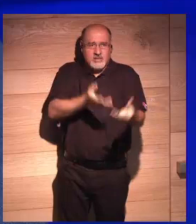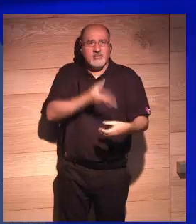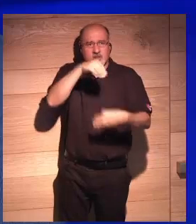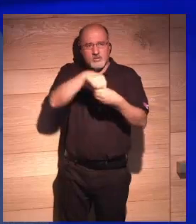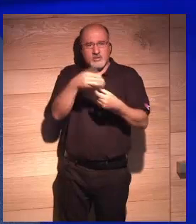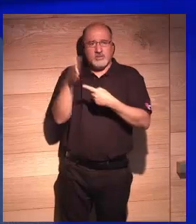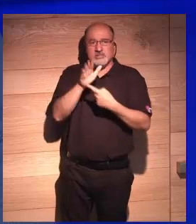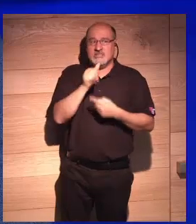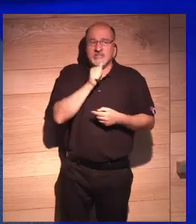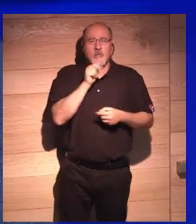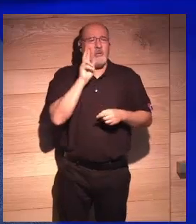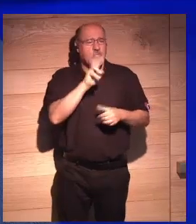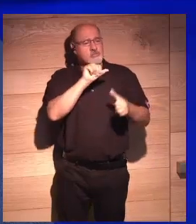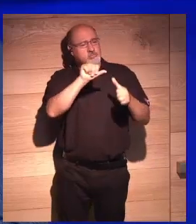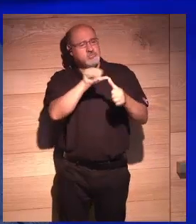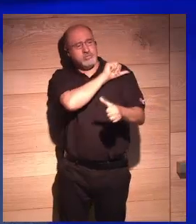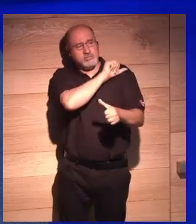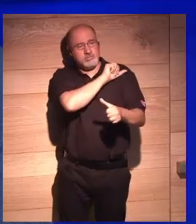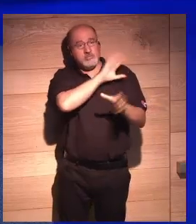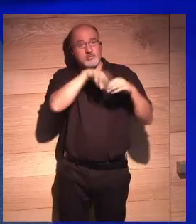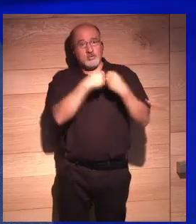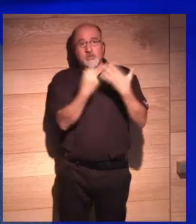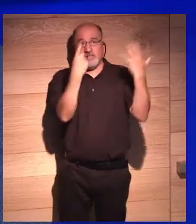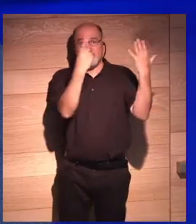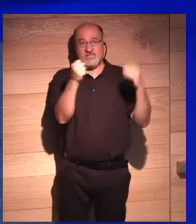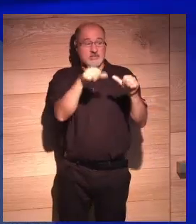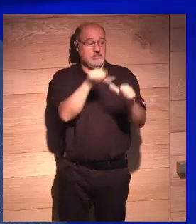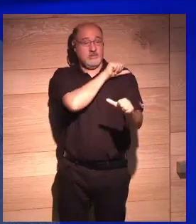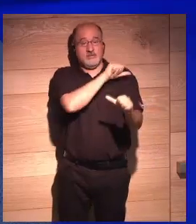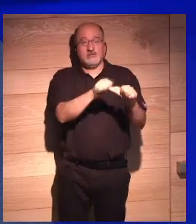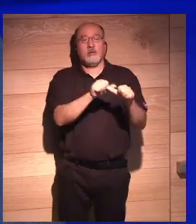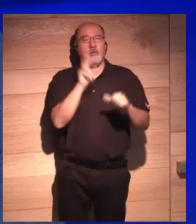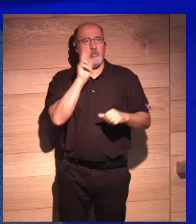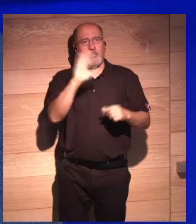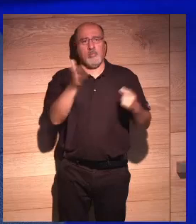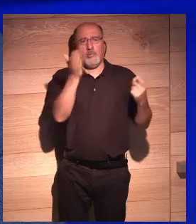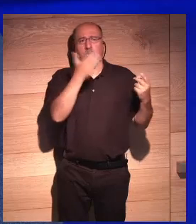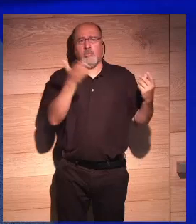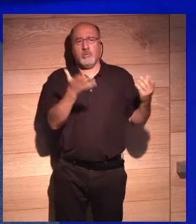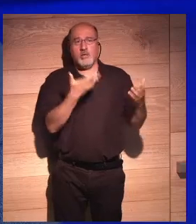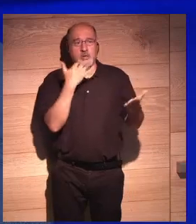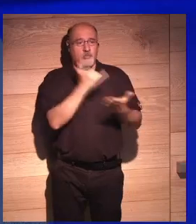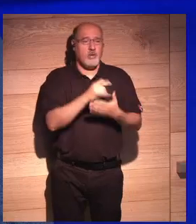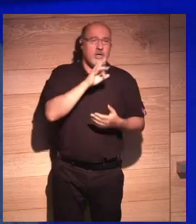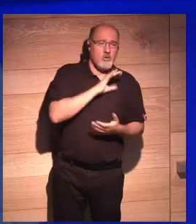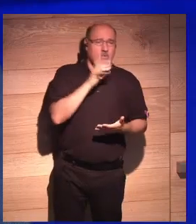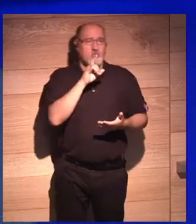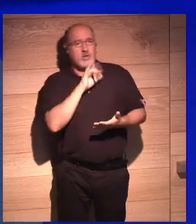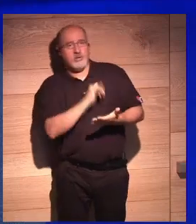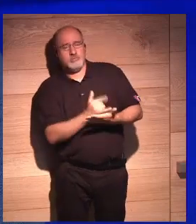narrative. I've seen during the 6 years that I've been at the company that at the beginning it